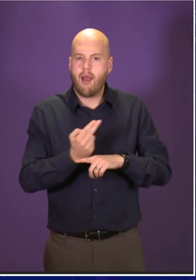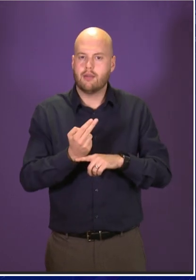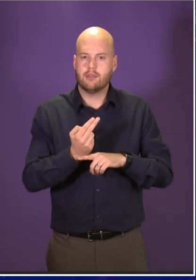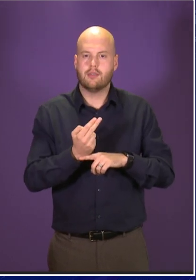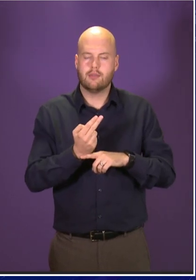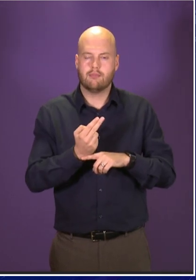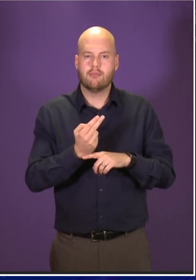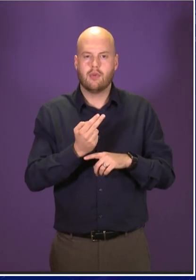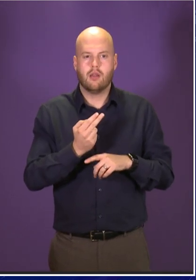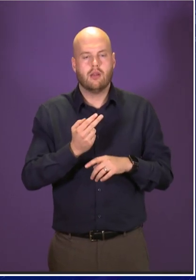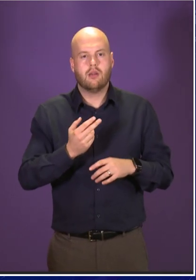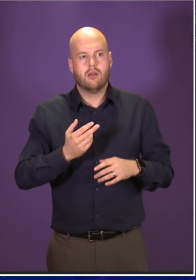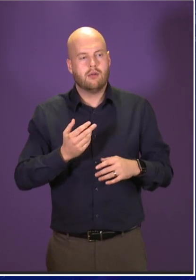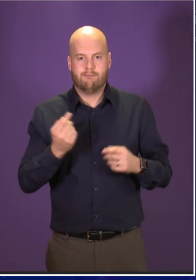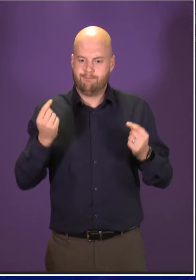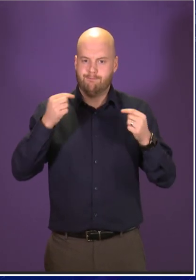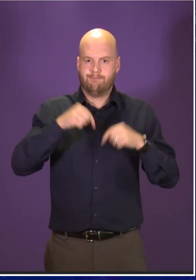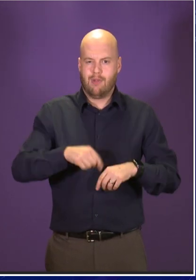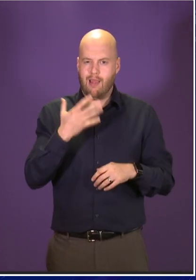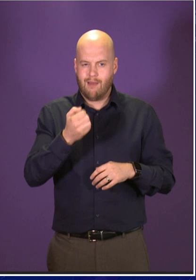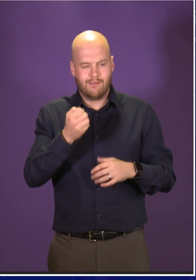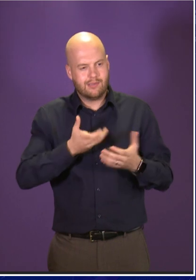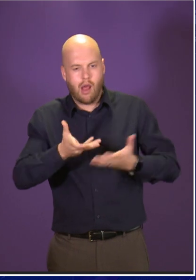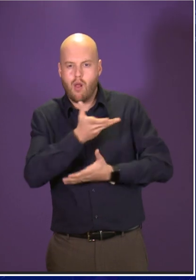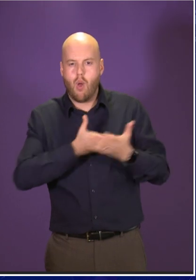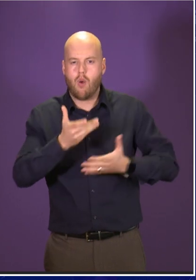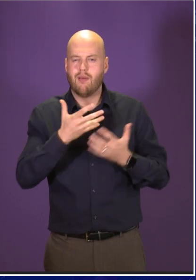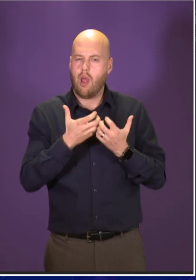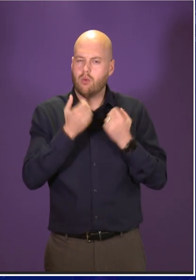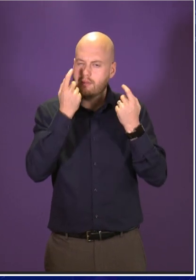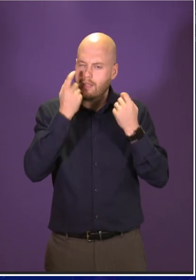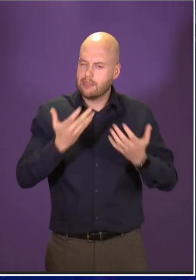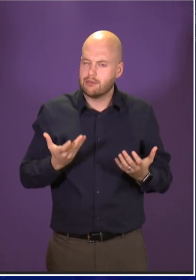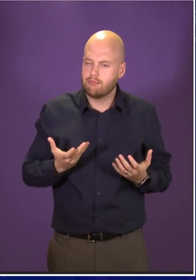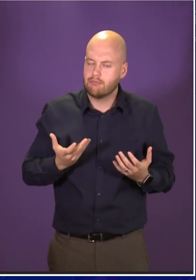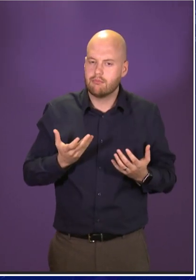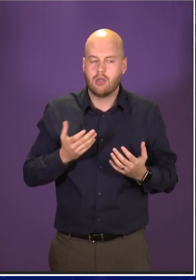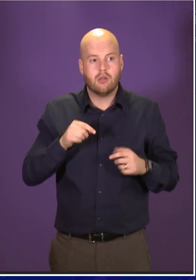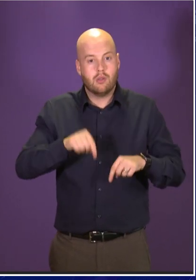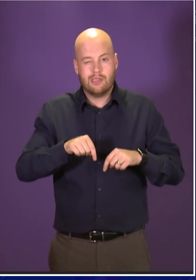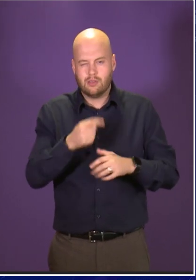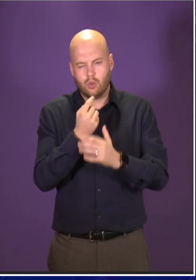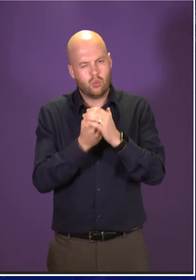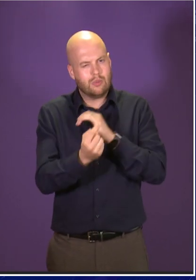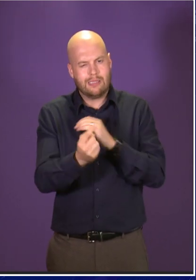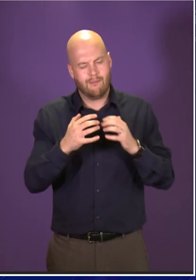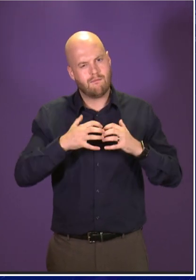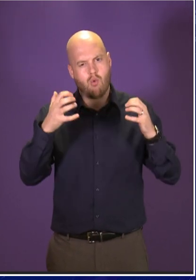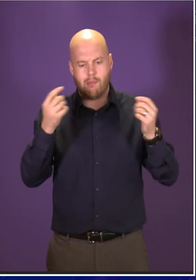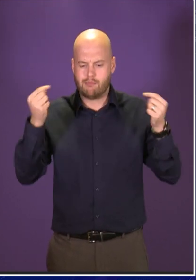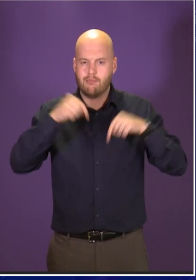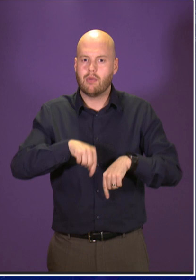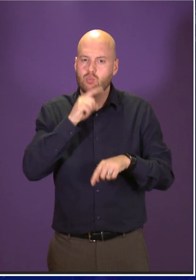and understanding. And this summit provides a unique forum for debate and discussion about international cultural